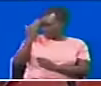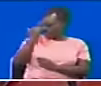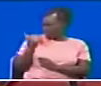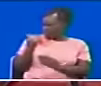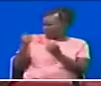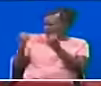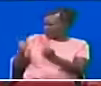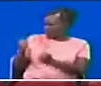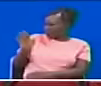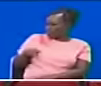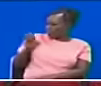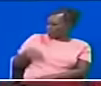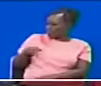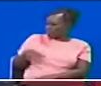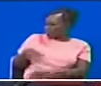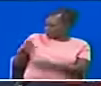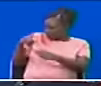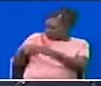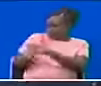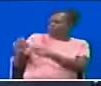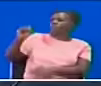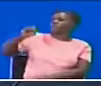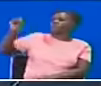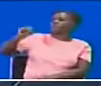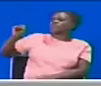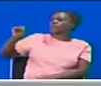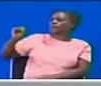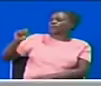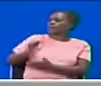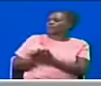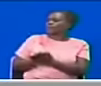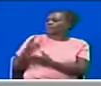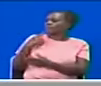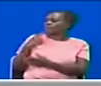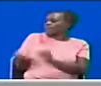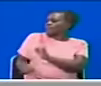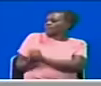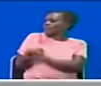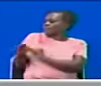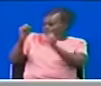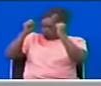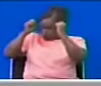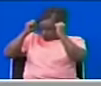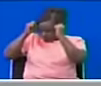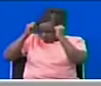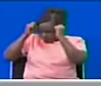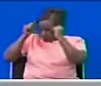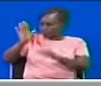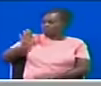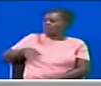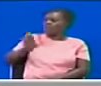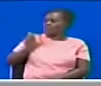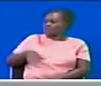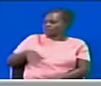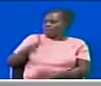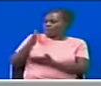little difficult for women to navigate the political space. Yes. Talk to us about that, because you've studied, you know, women as